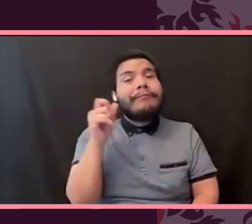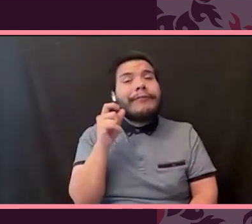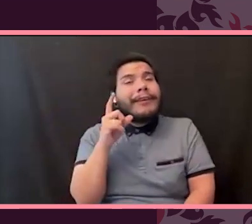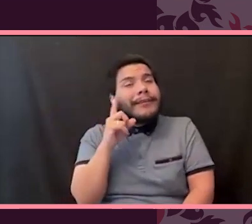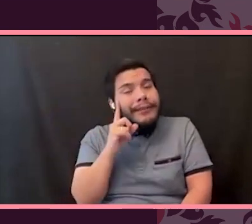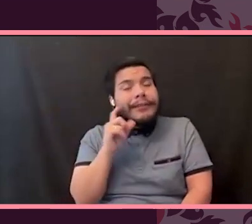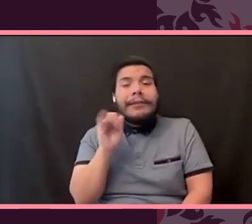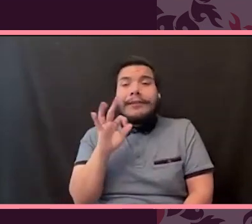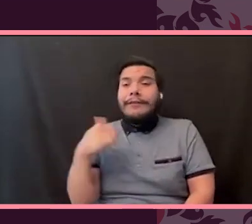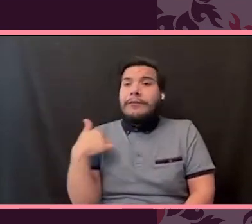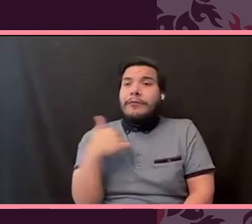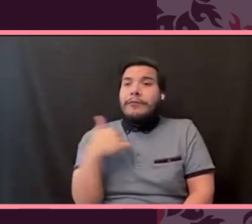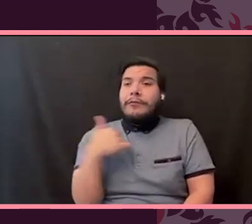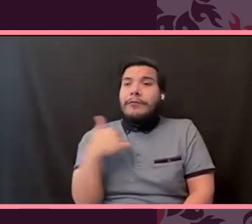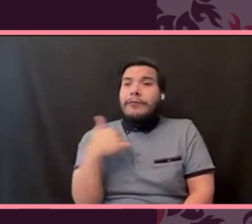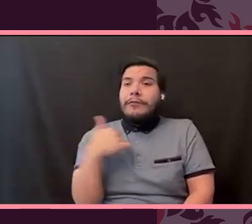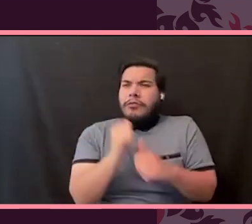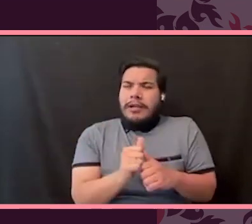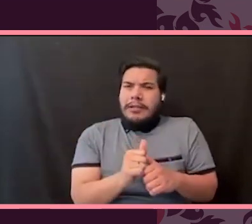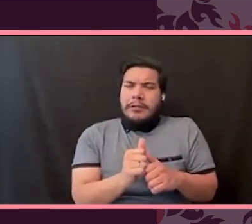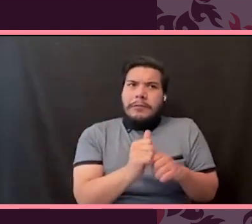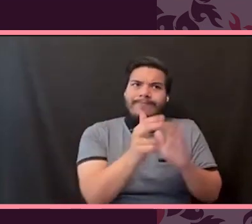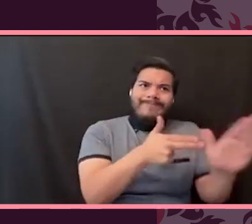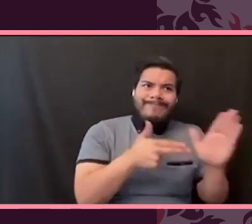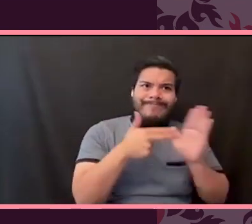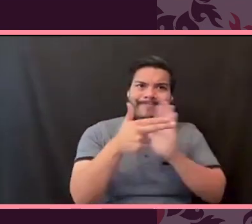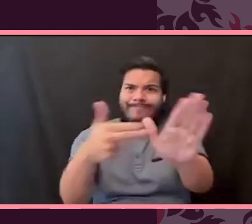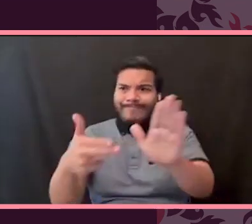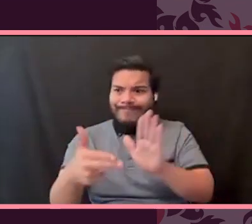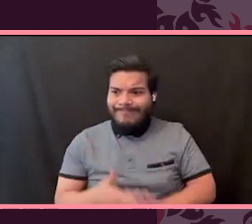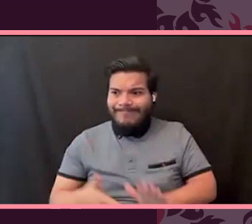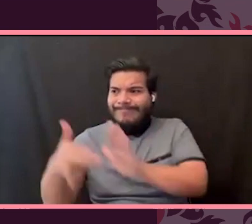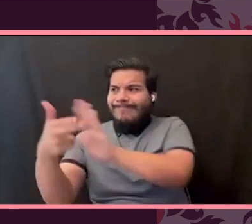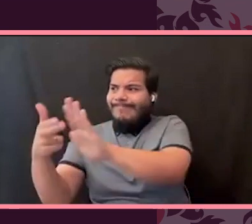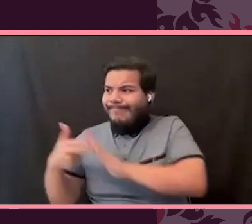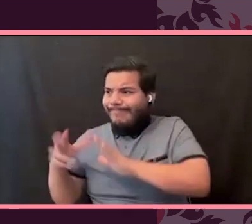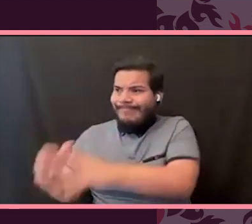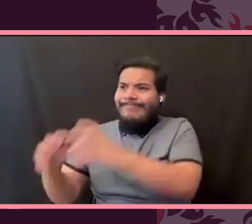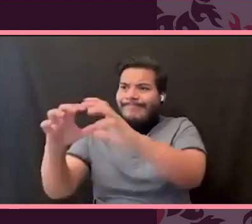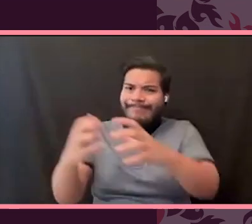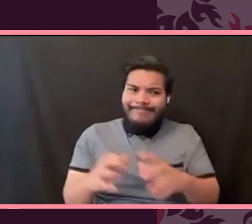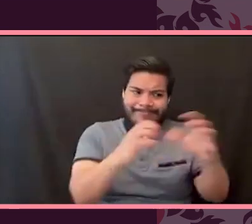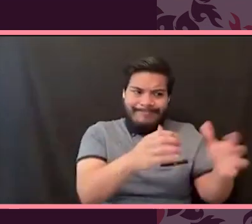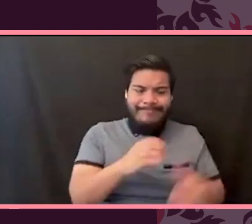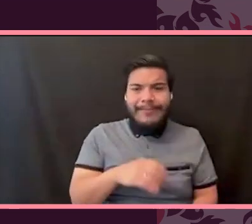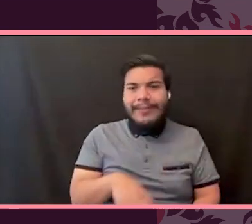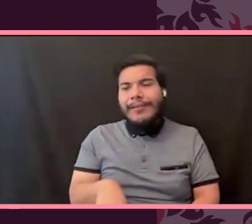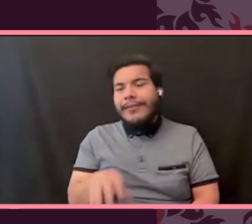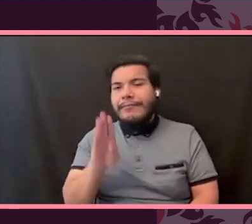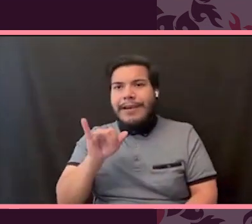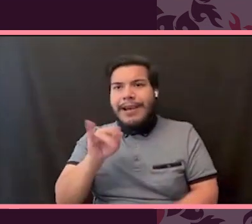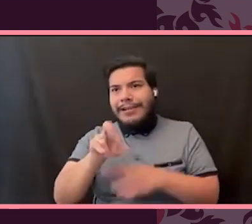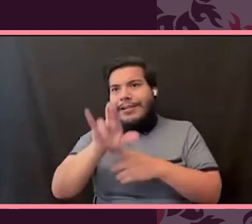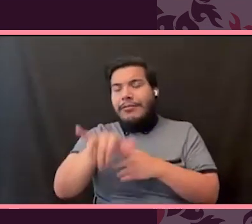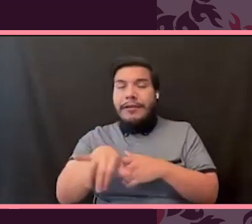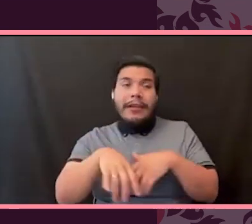to be so binary and stop trying to categorize and diagnose based on you're either this